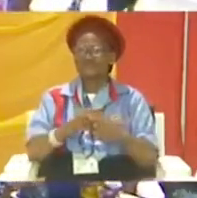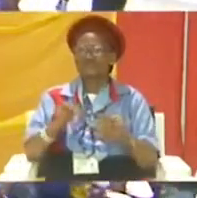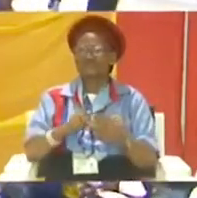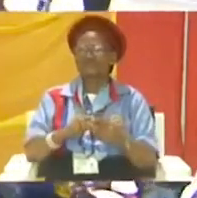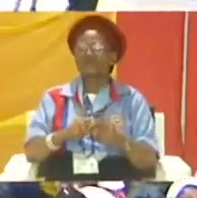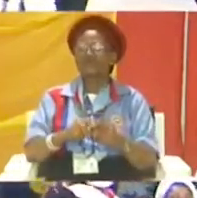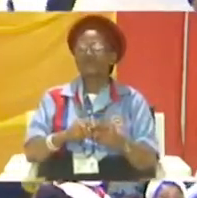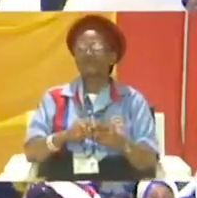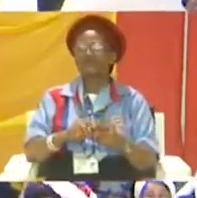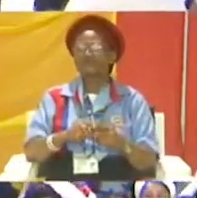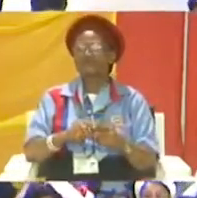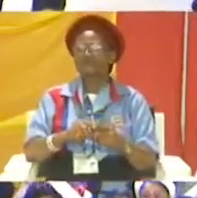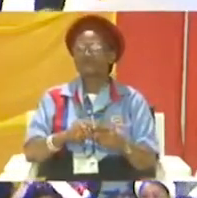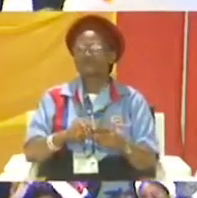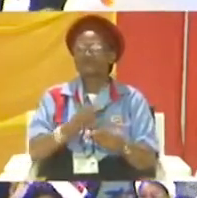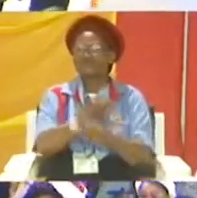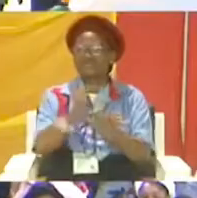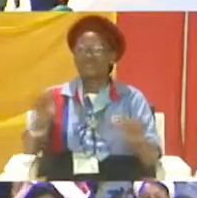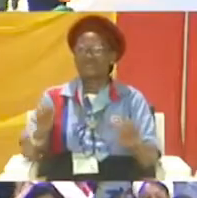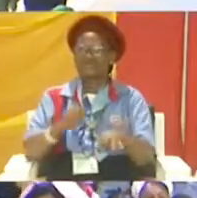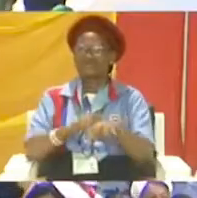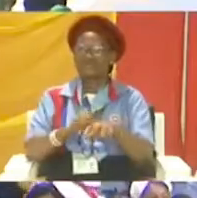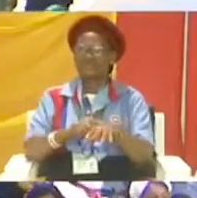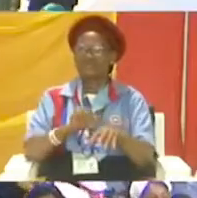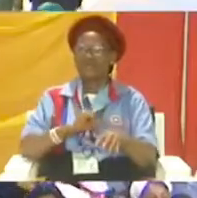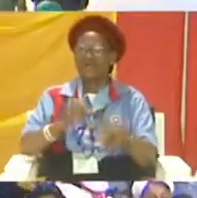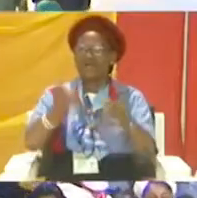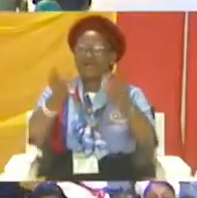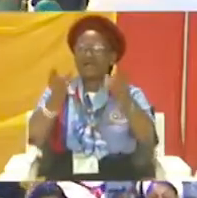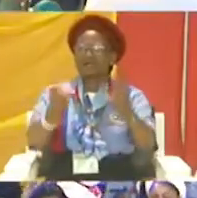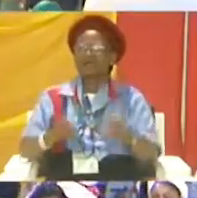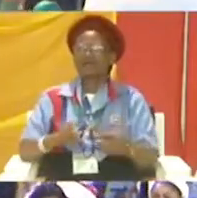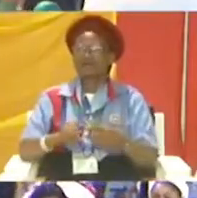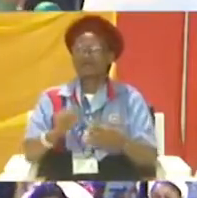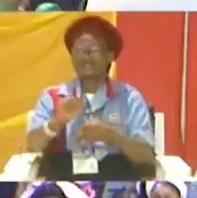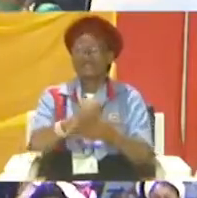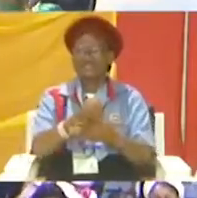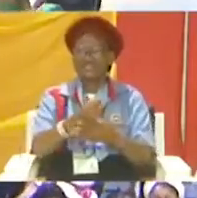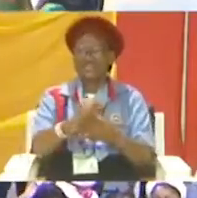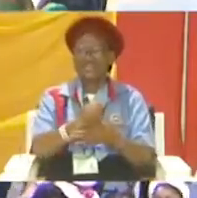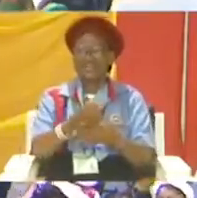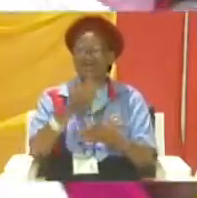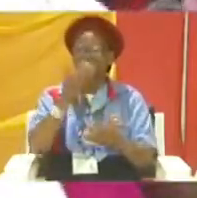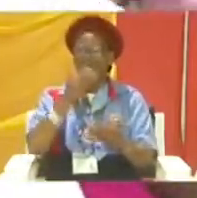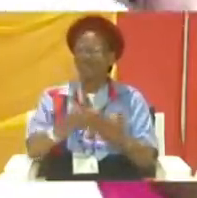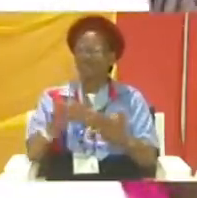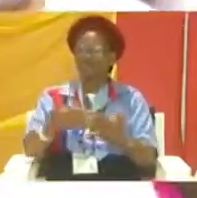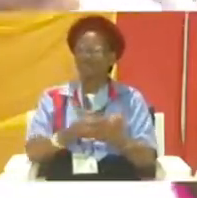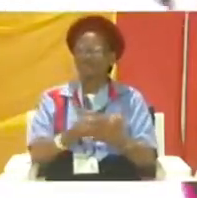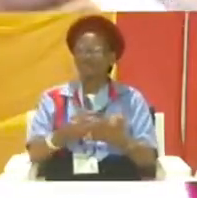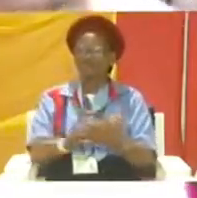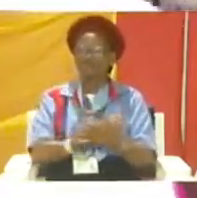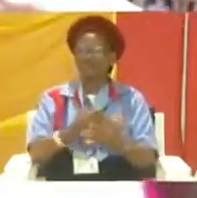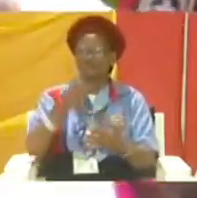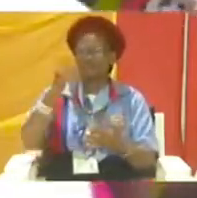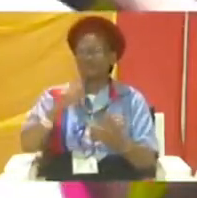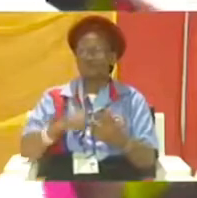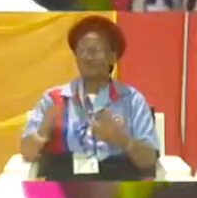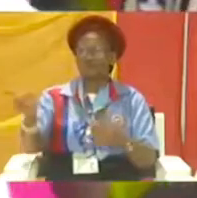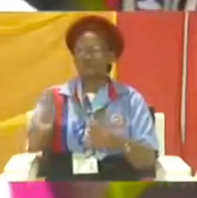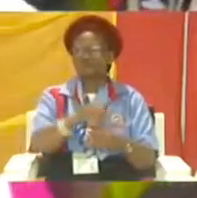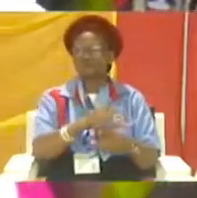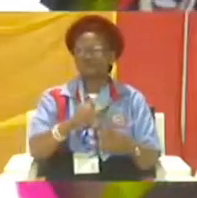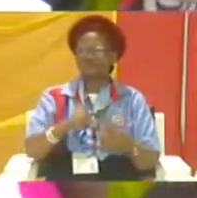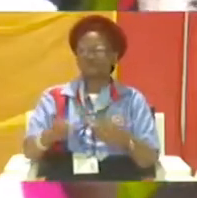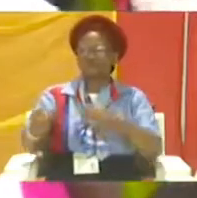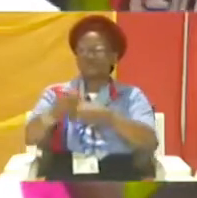want to share one good news with you. Today, God has added